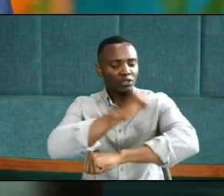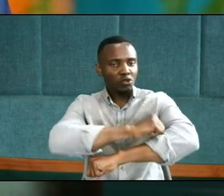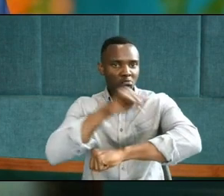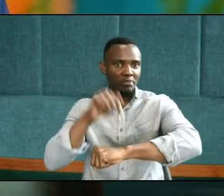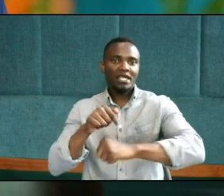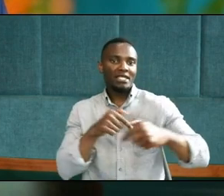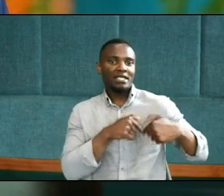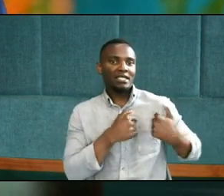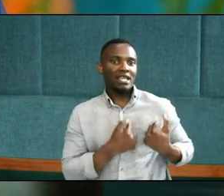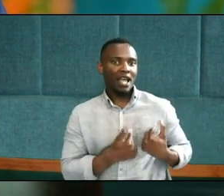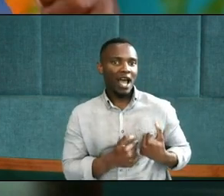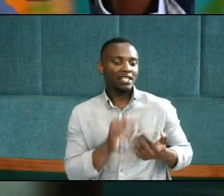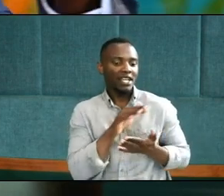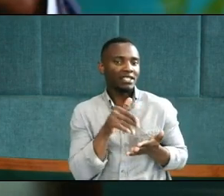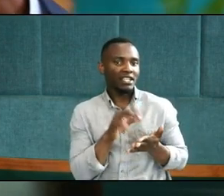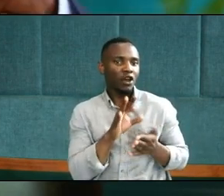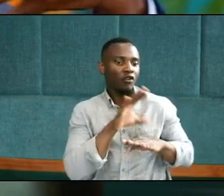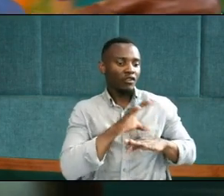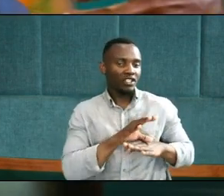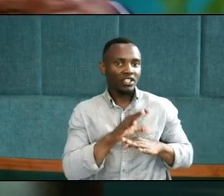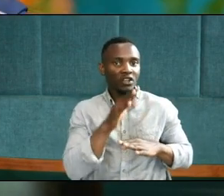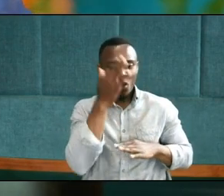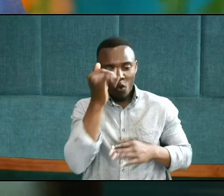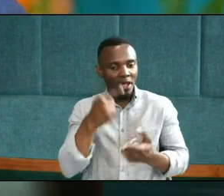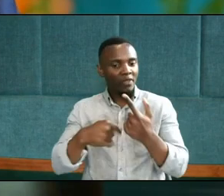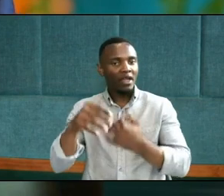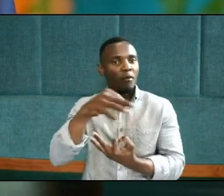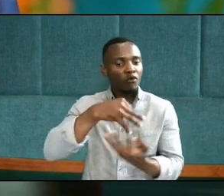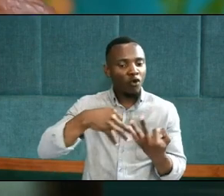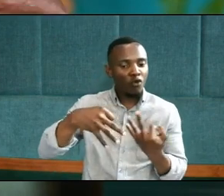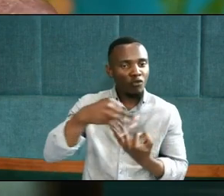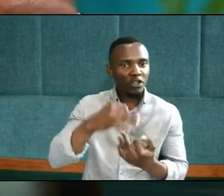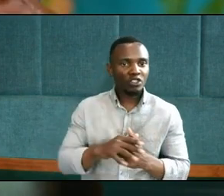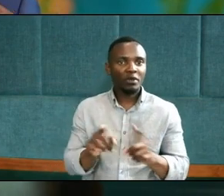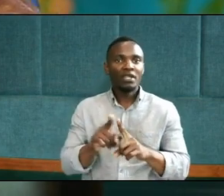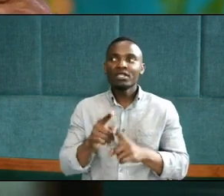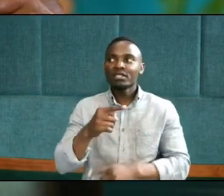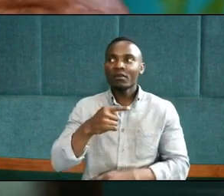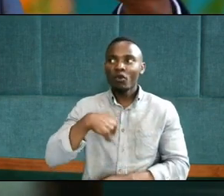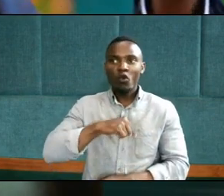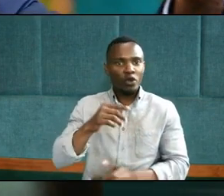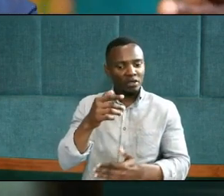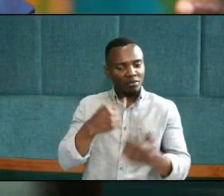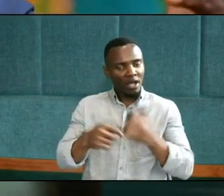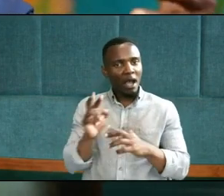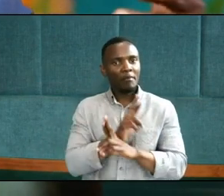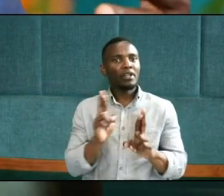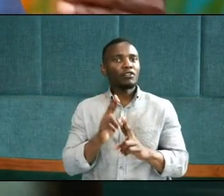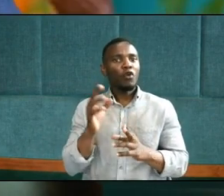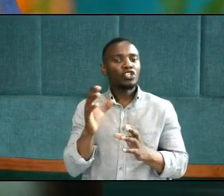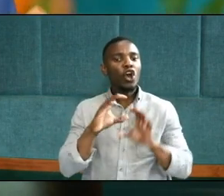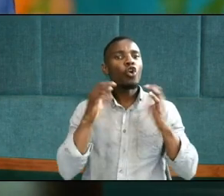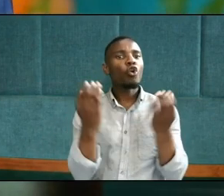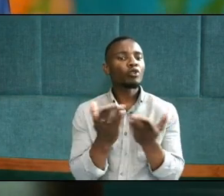the church because this is where we come to fellowship. We come for fellowship. We come and are equipped for community service. We